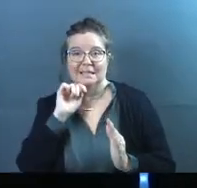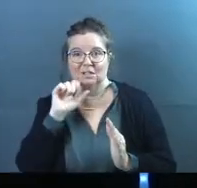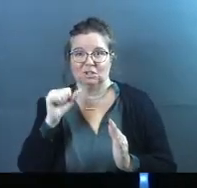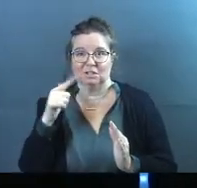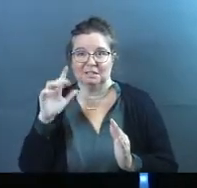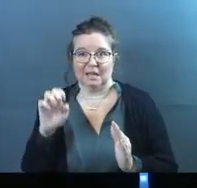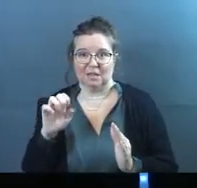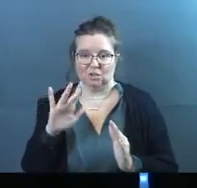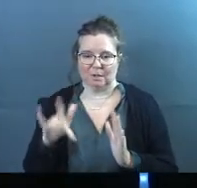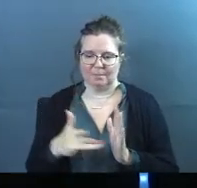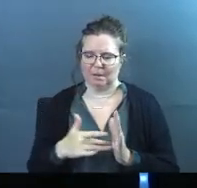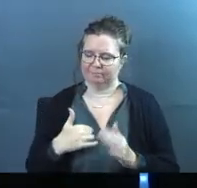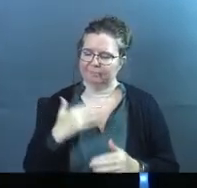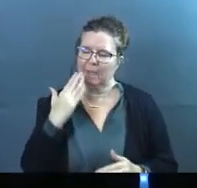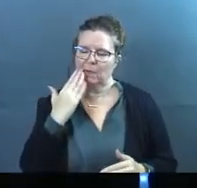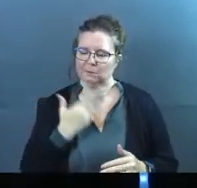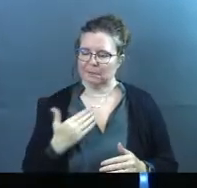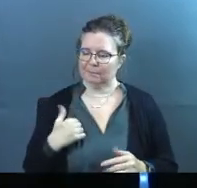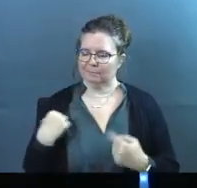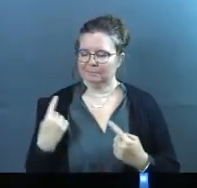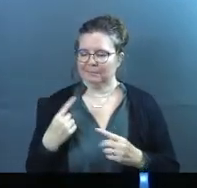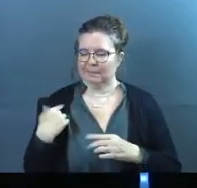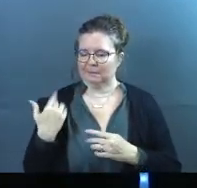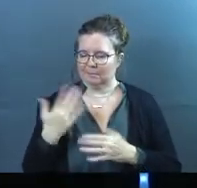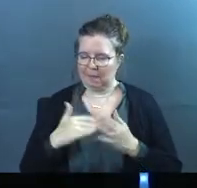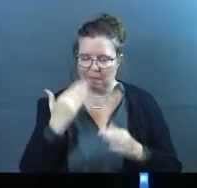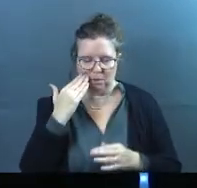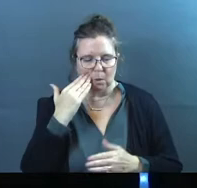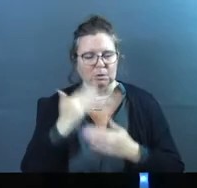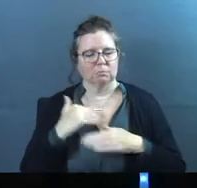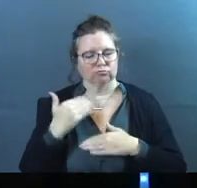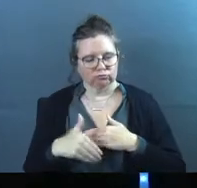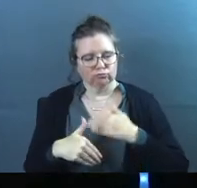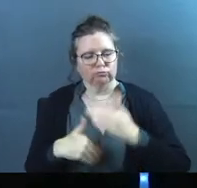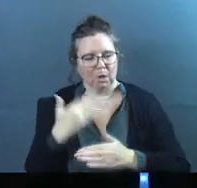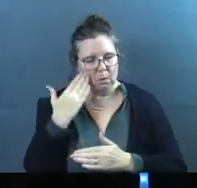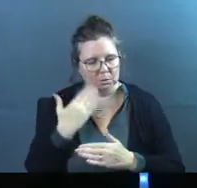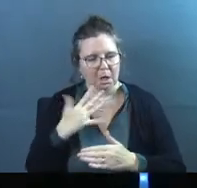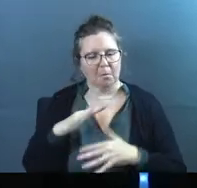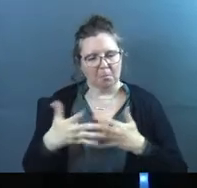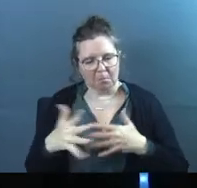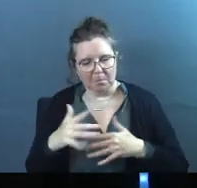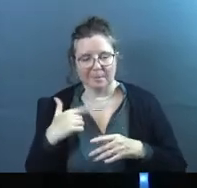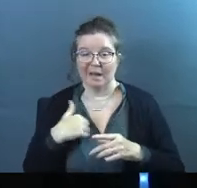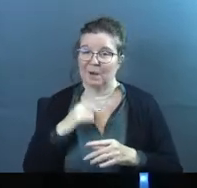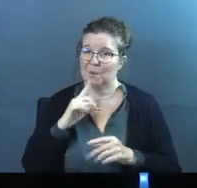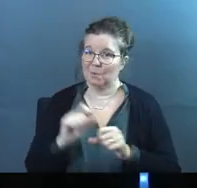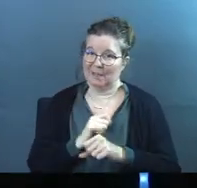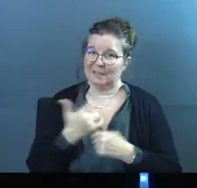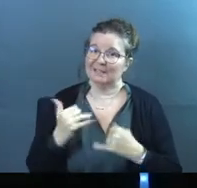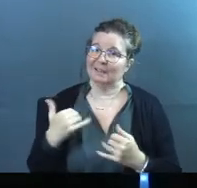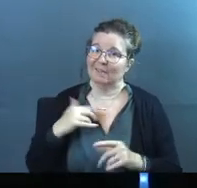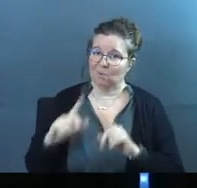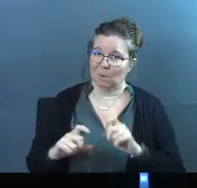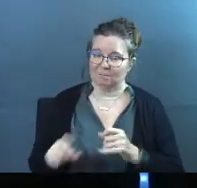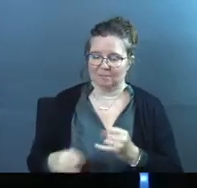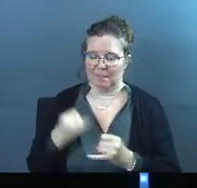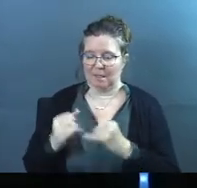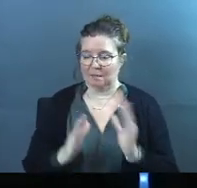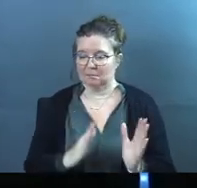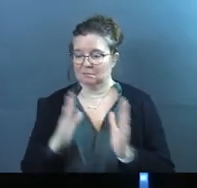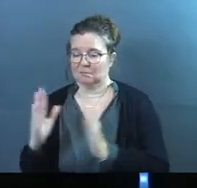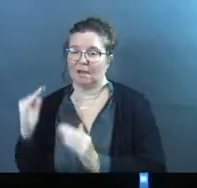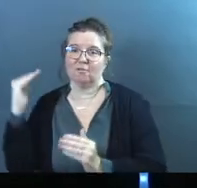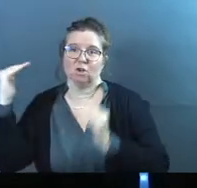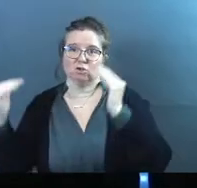You know, you're in that midst. You're like, I know some stuff. I've been in it for a minute. I kind of got some things down. I know some of the ropes, but I'll be real. still got some questions. And then the last one is the